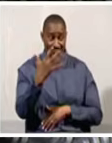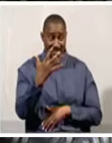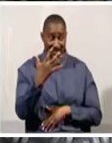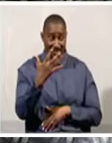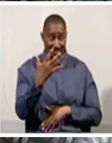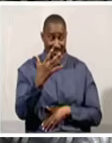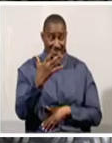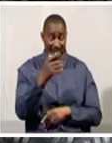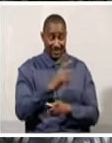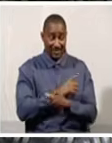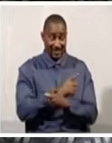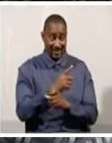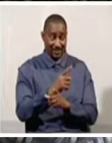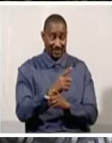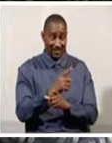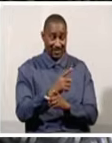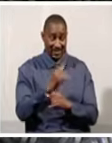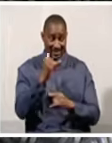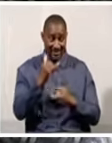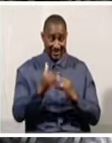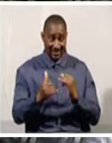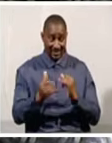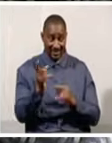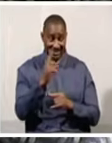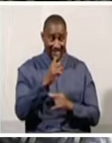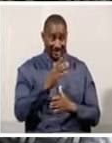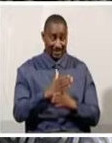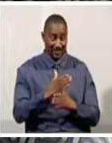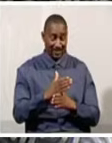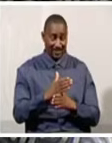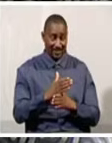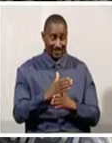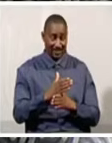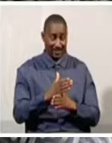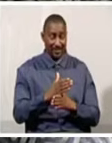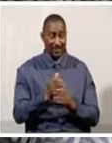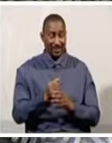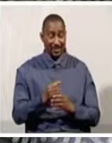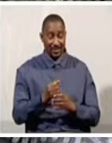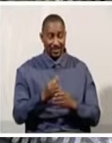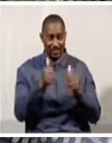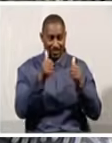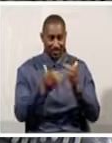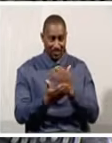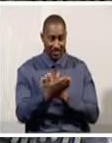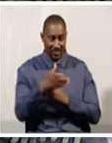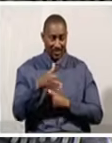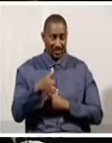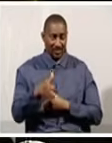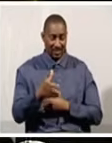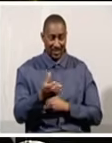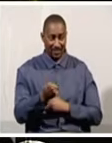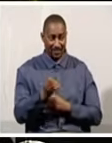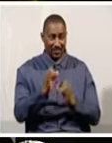on a Friday in December. It was the last day, my last day at work. I was hosting Good Morning Namibia that morning as well. And I had an interview with